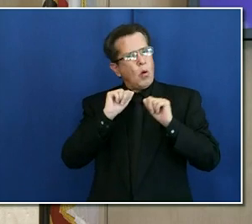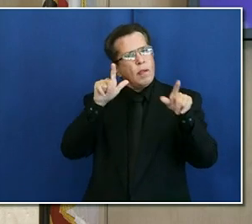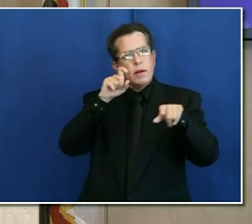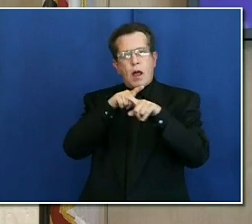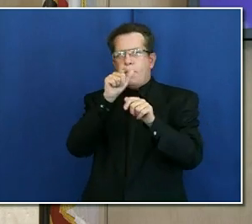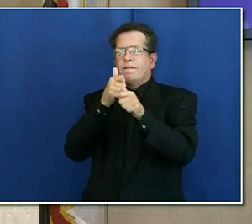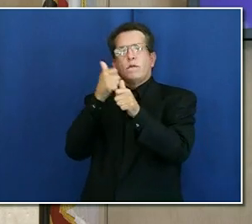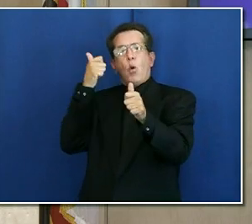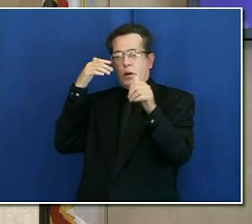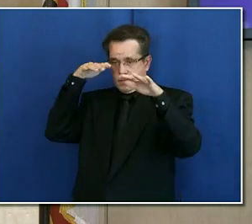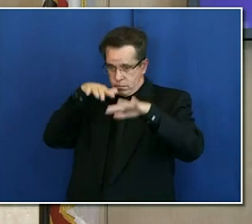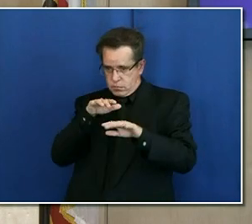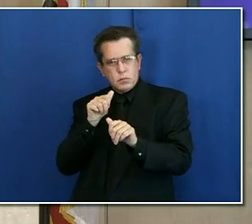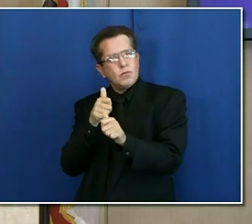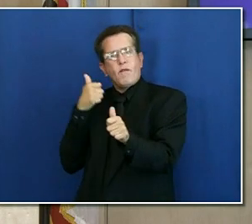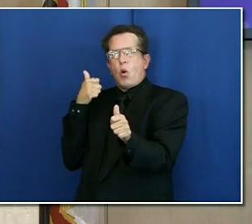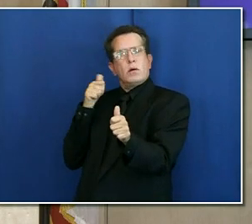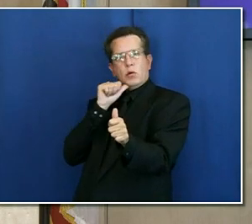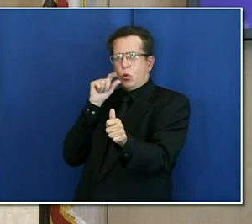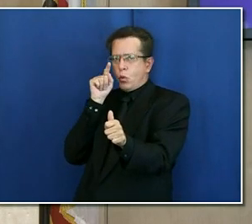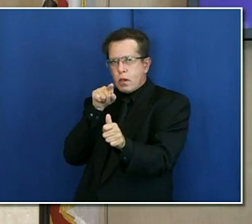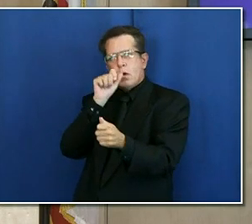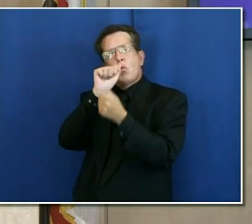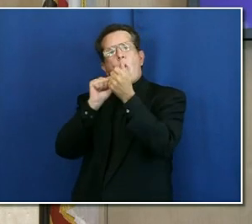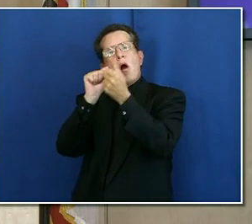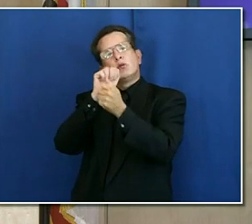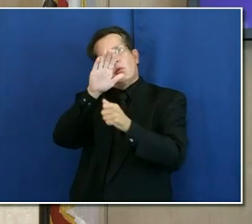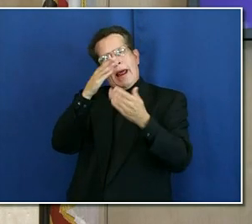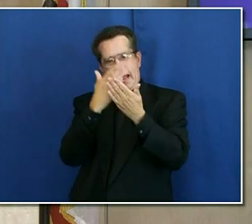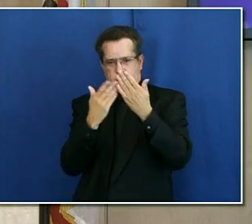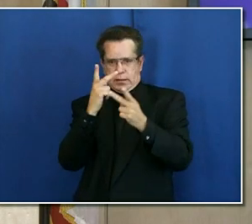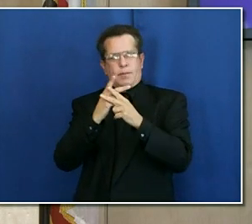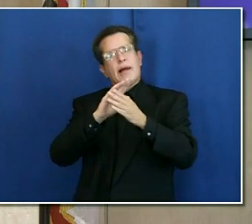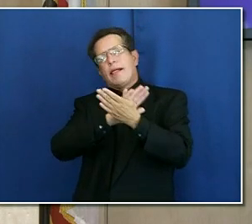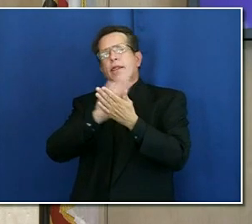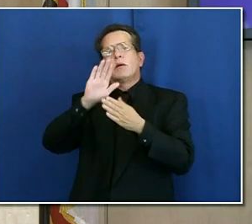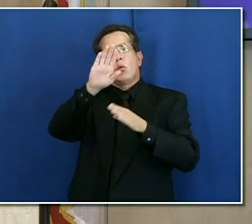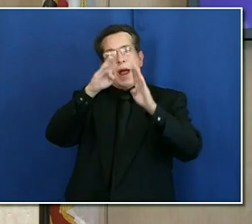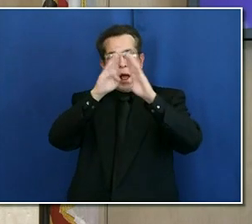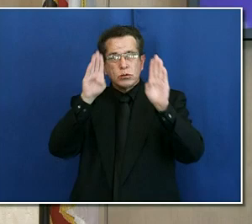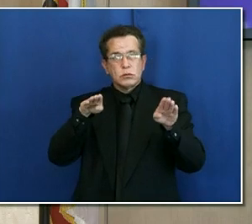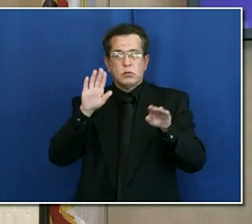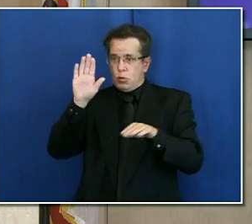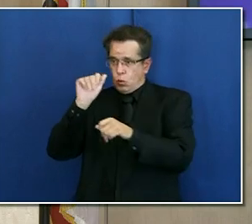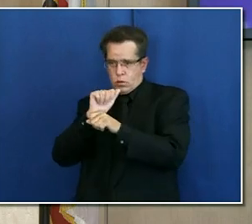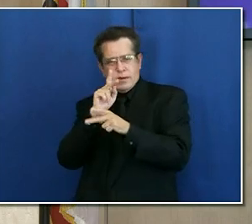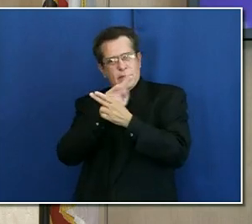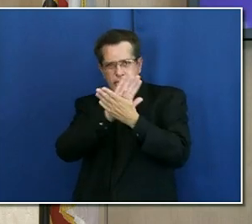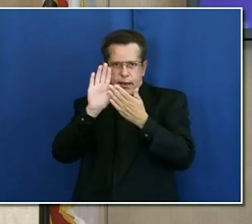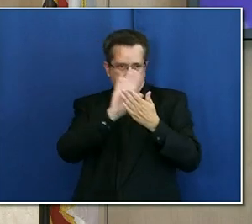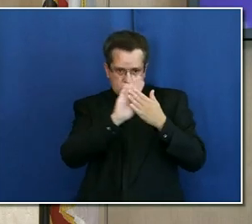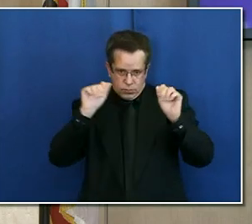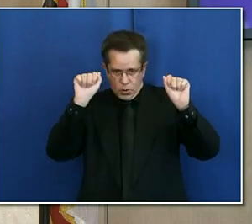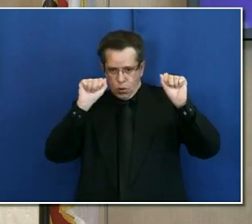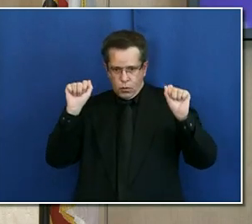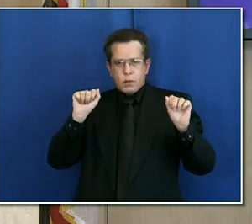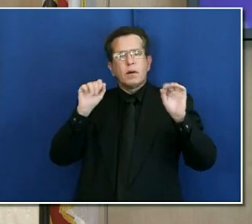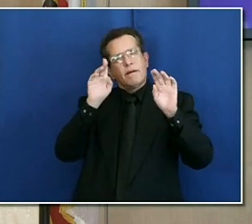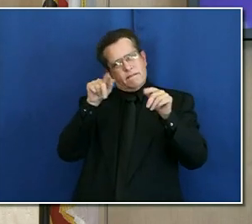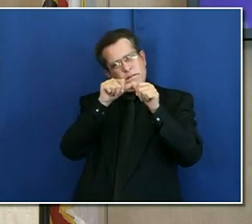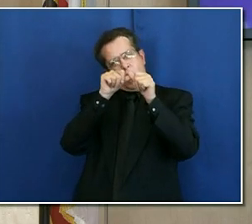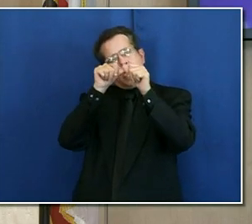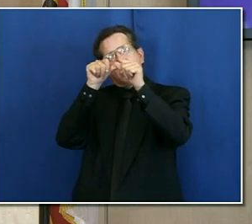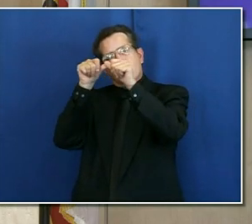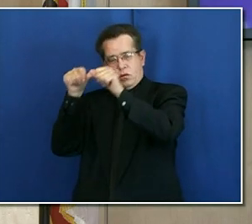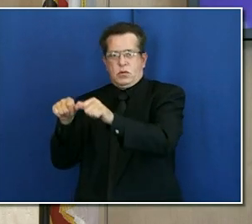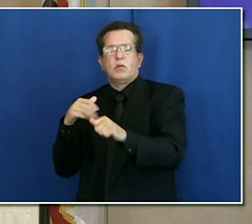settings, washing your hands, physically distancing of non-household members. Let's do those things and continue the positive trajectory that we've been